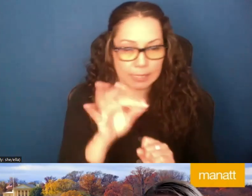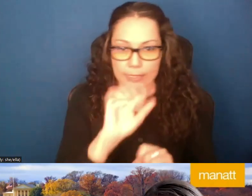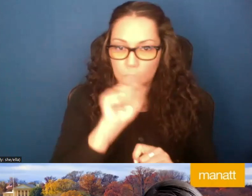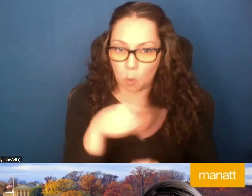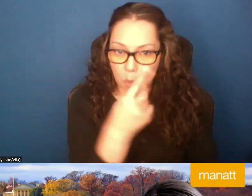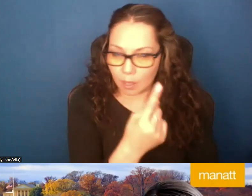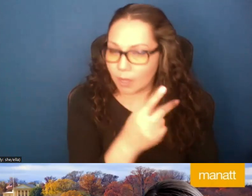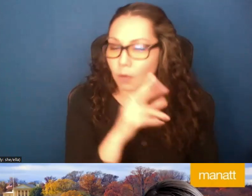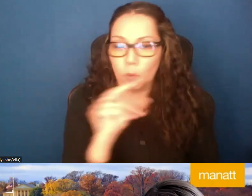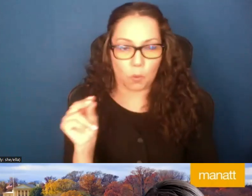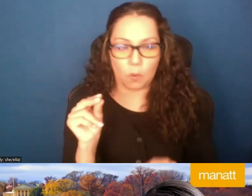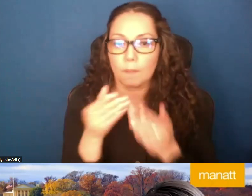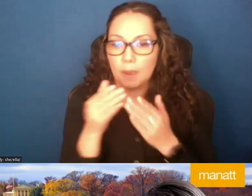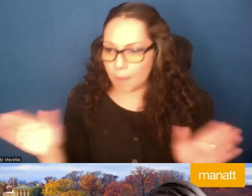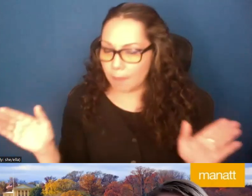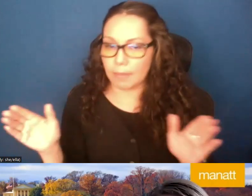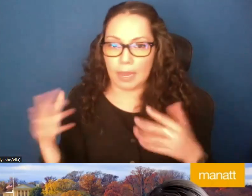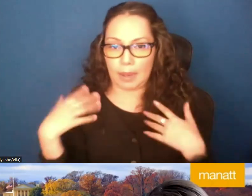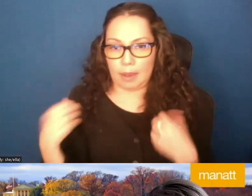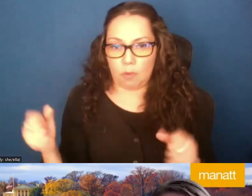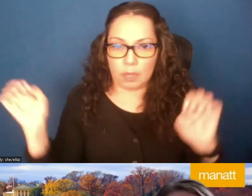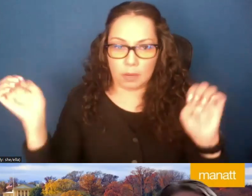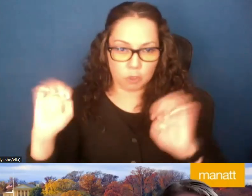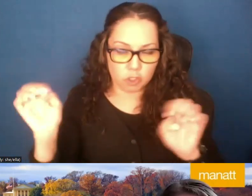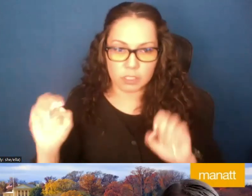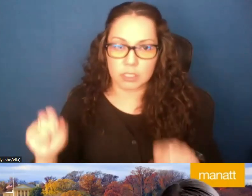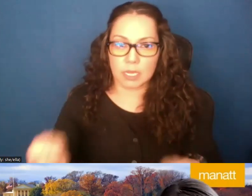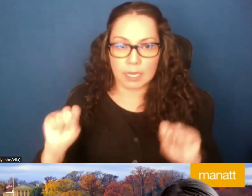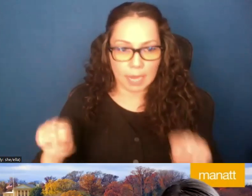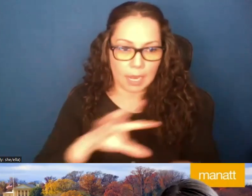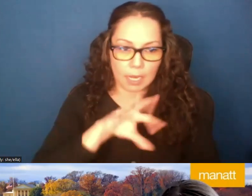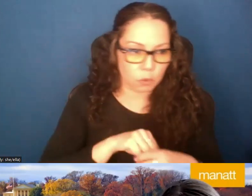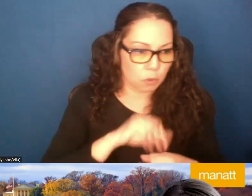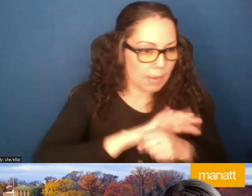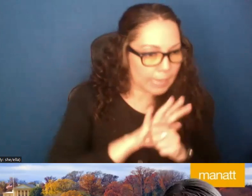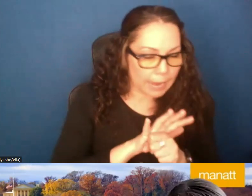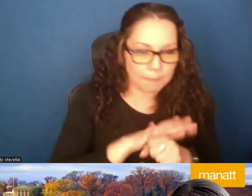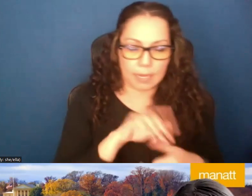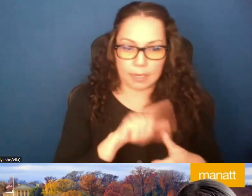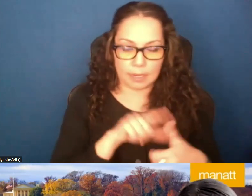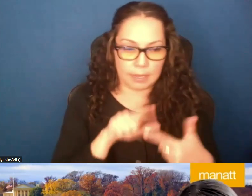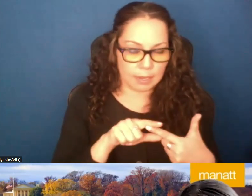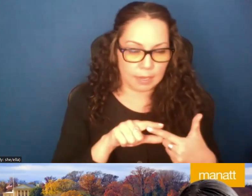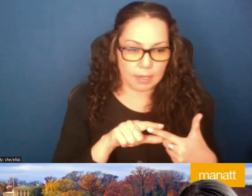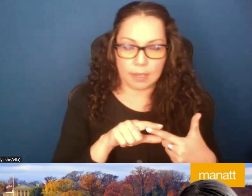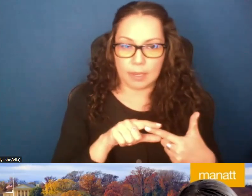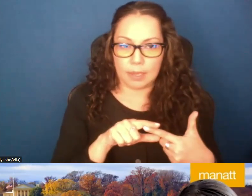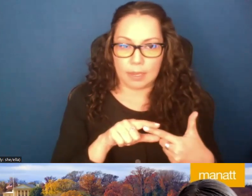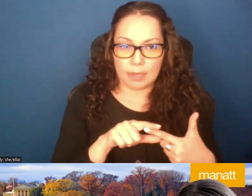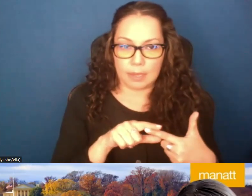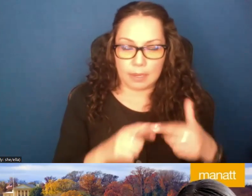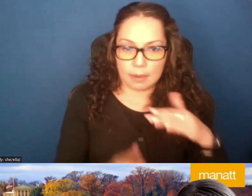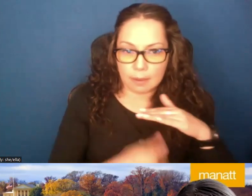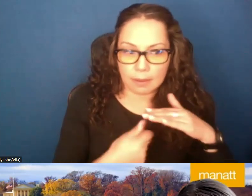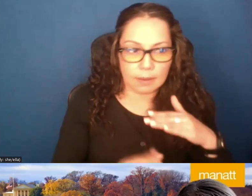policies for public health emergencies that could include pandemic. You know, Mark went through the slide of the types of public health